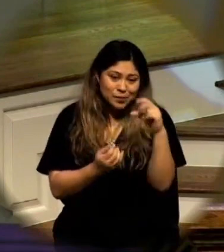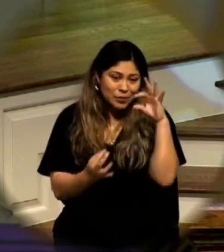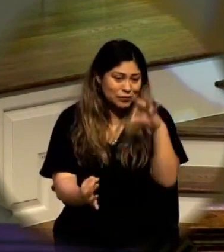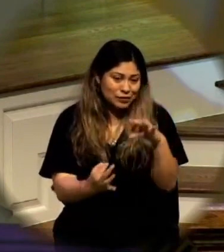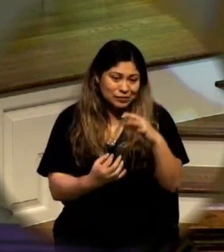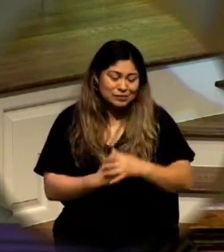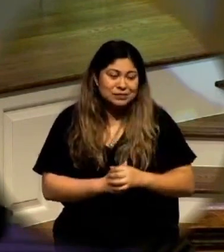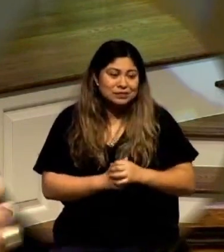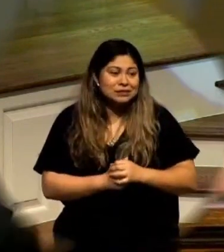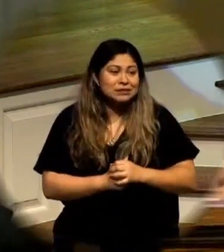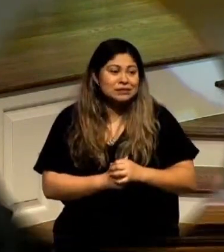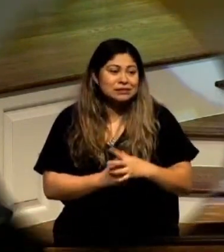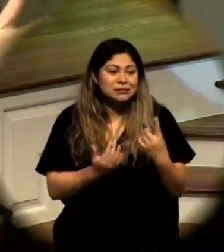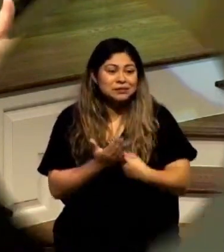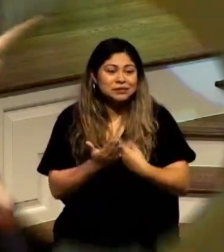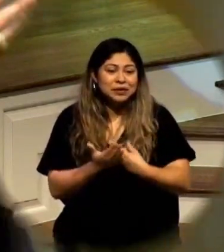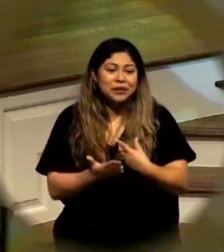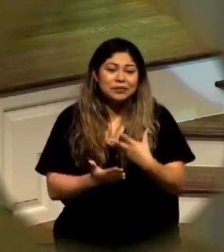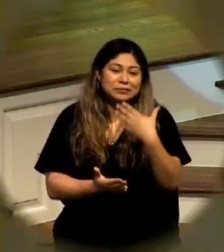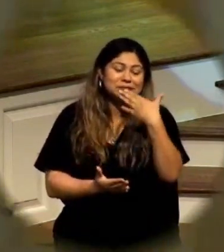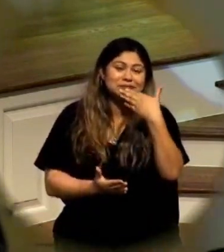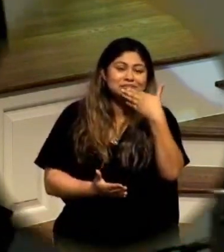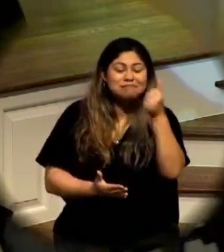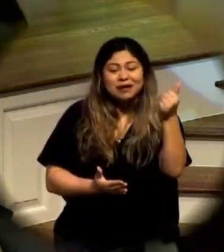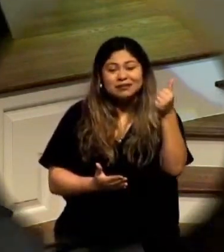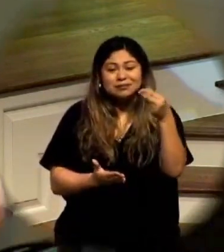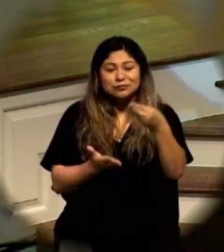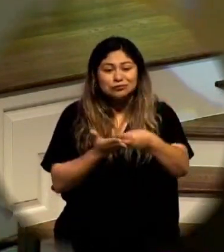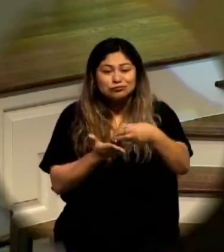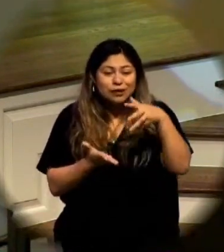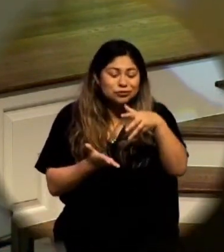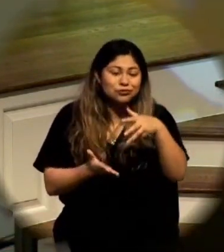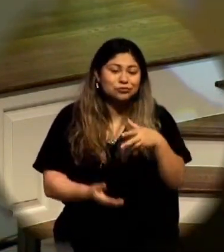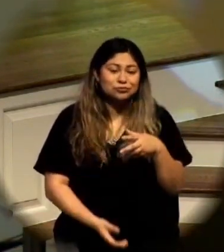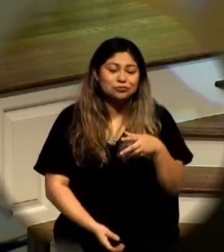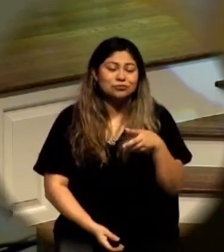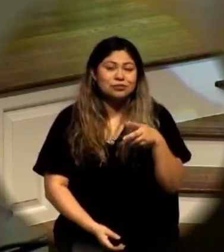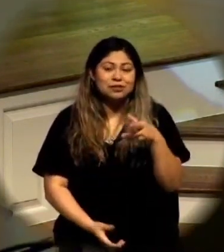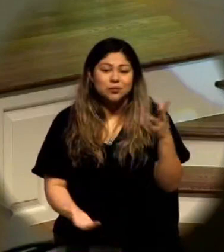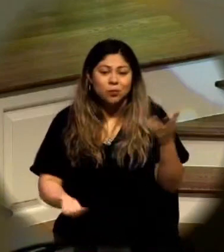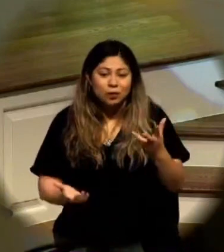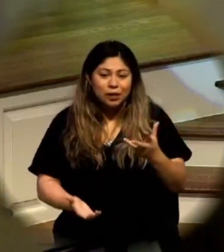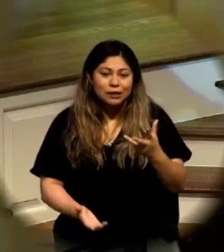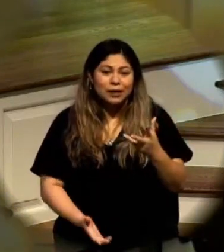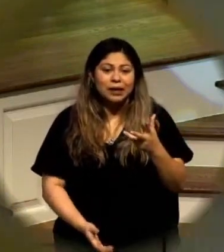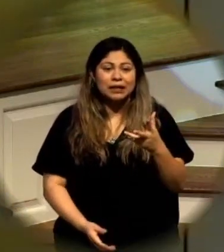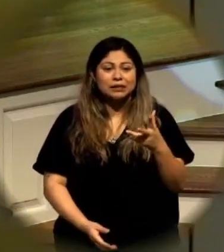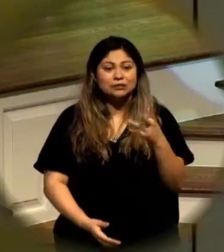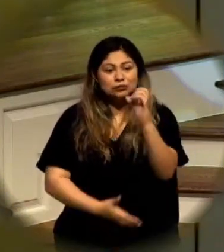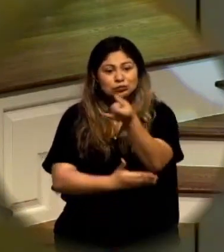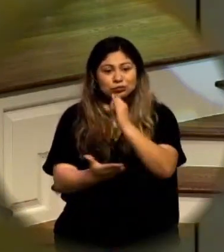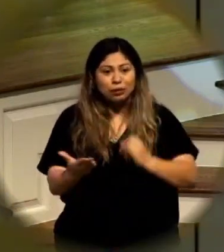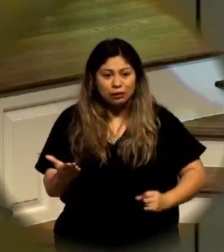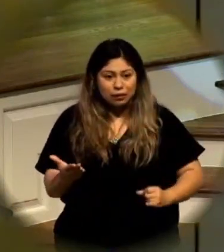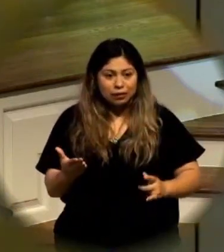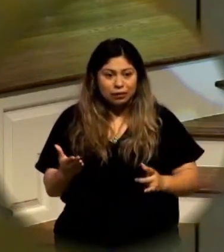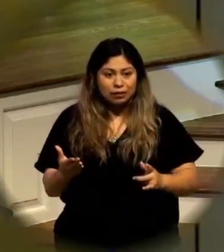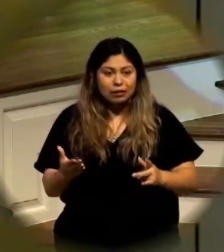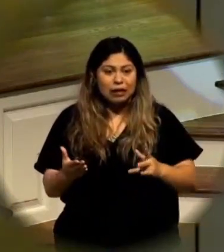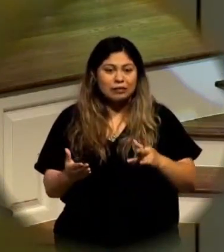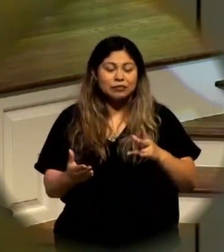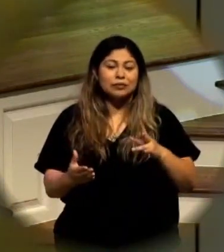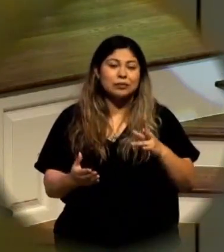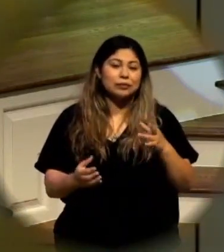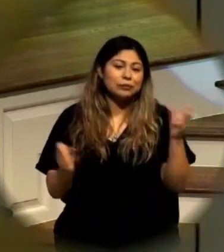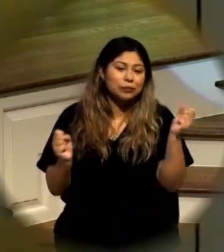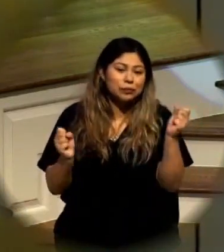are drawings and sculptures and other things that we've held on to through the years. And if anyone else looks at them, they would say, why in